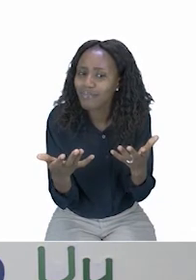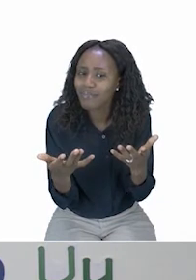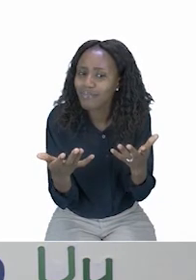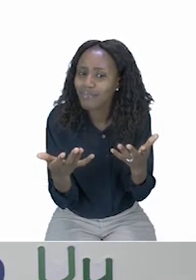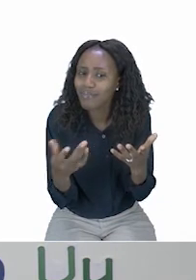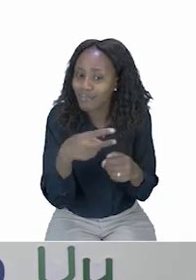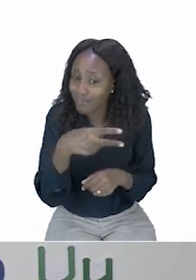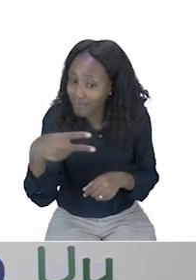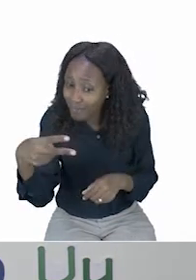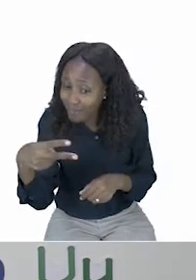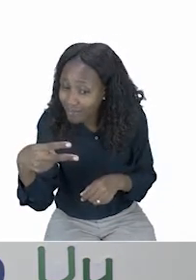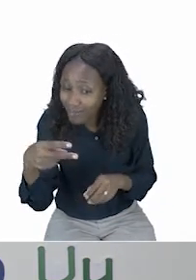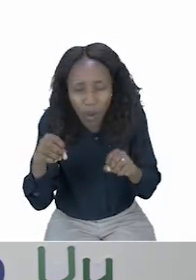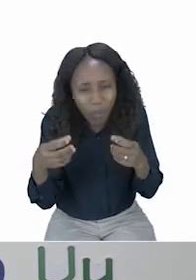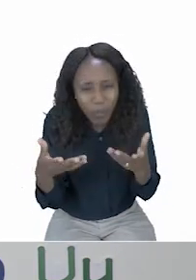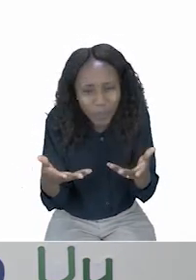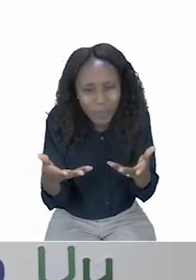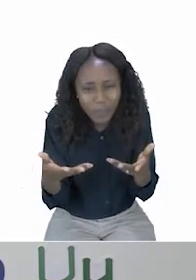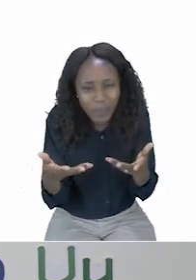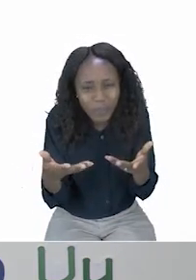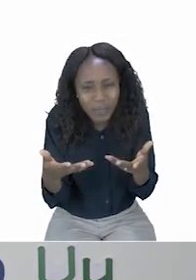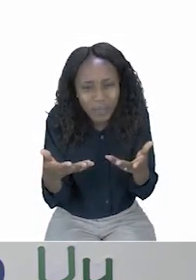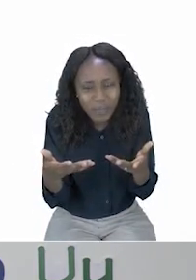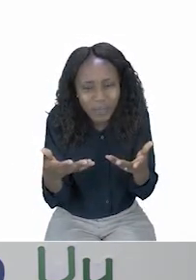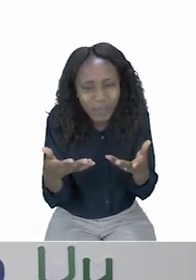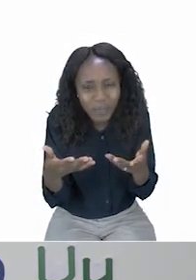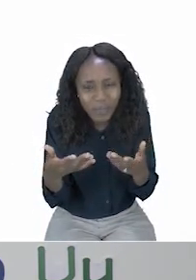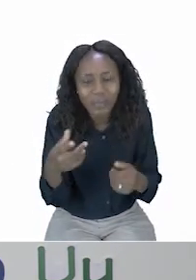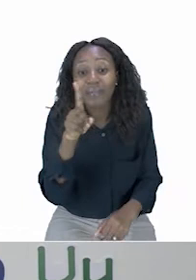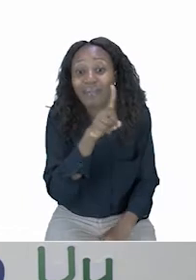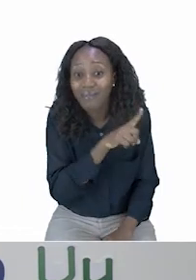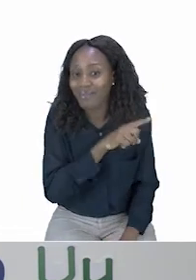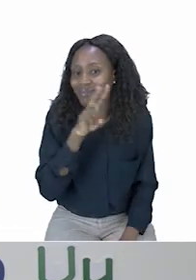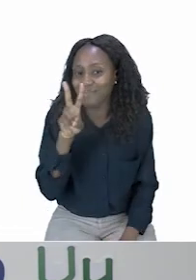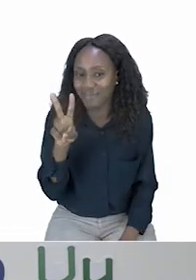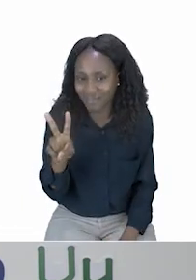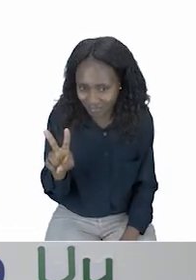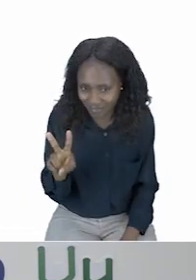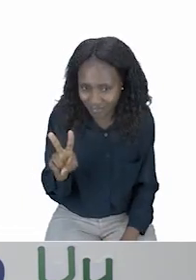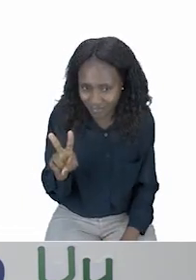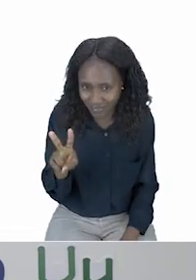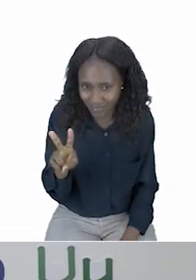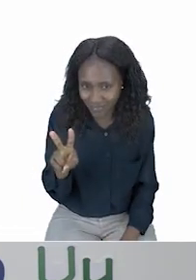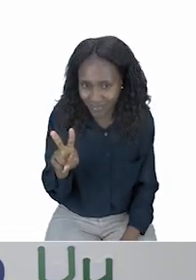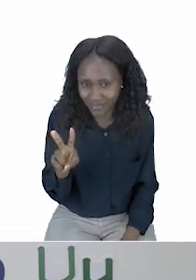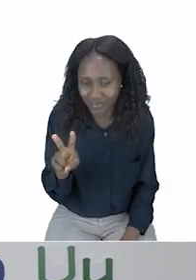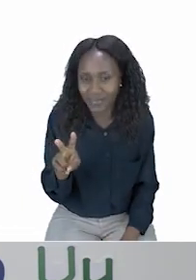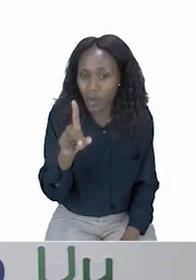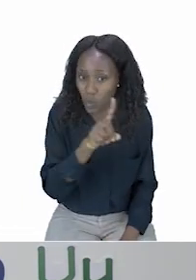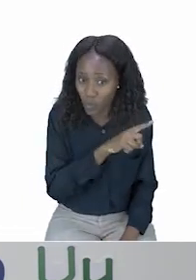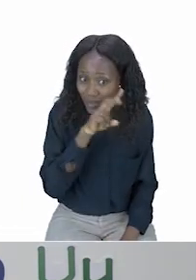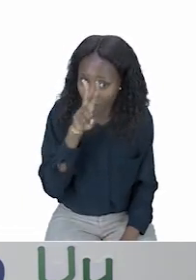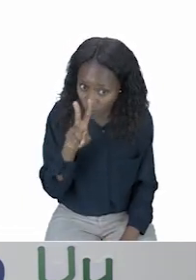equals, what does it equal, grade 3s? It equals 12. So we have